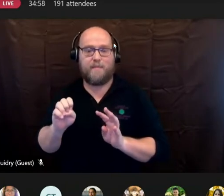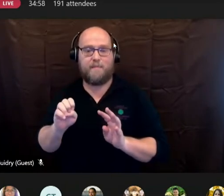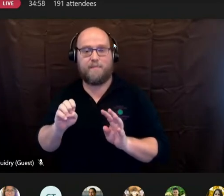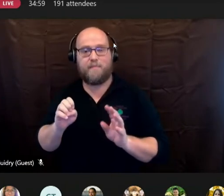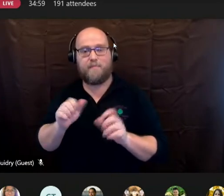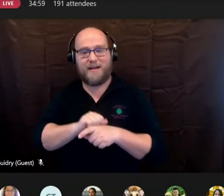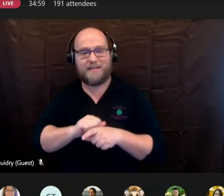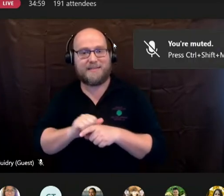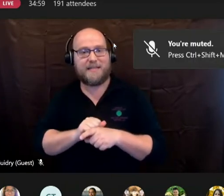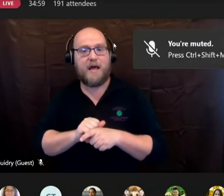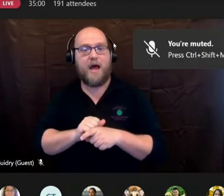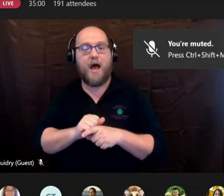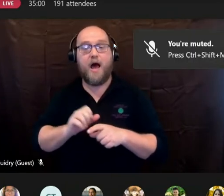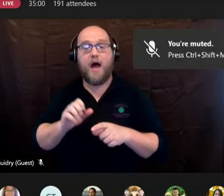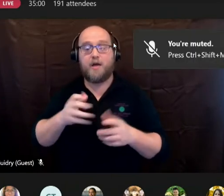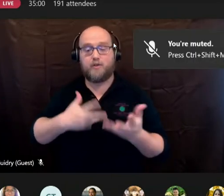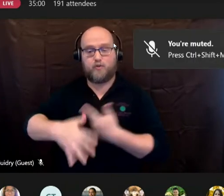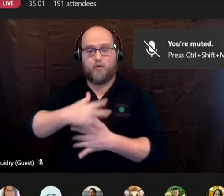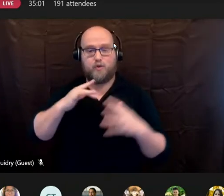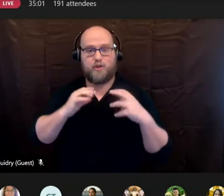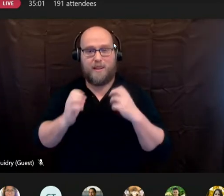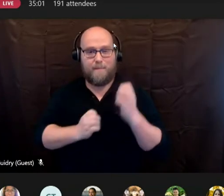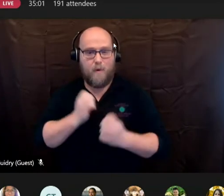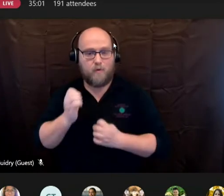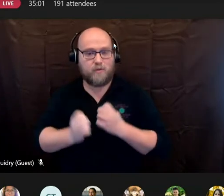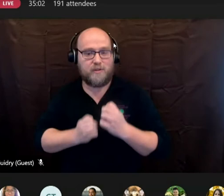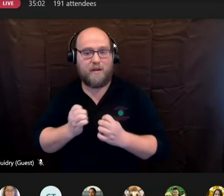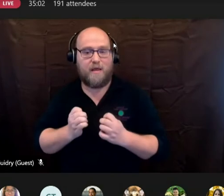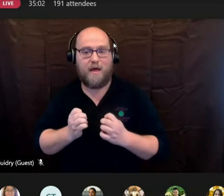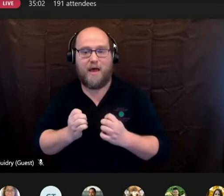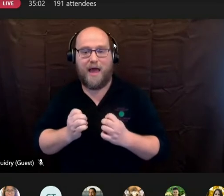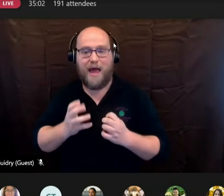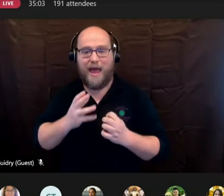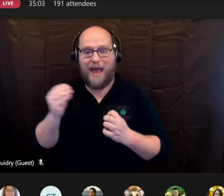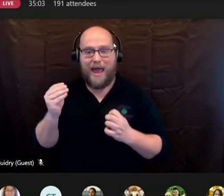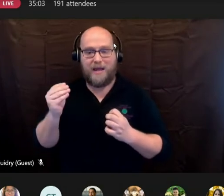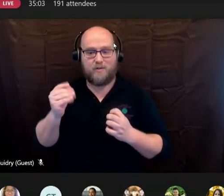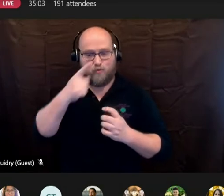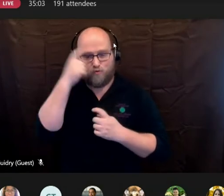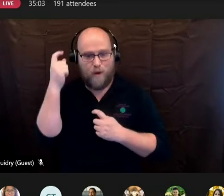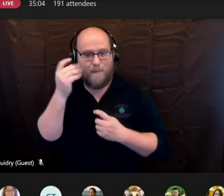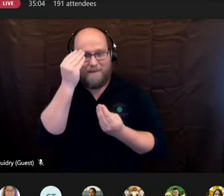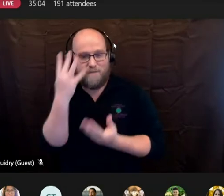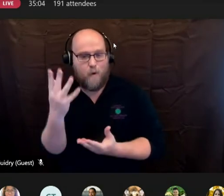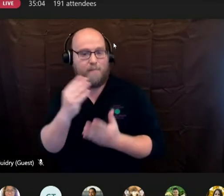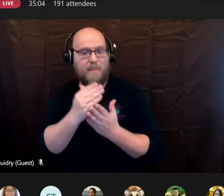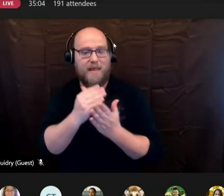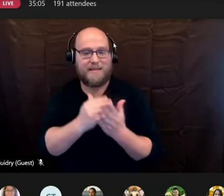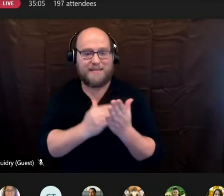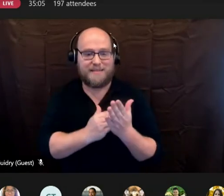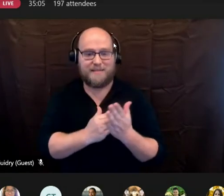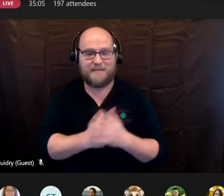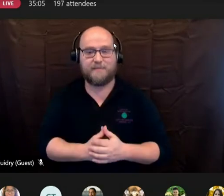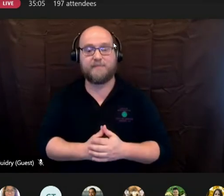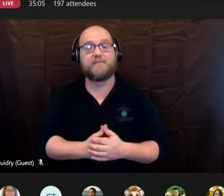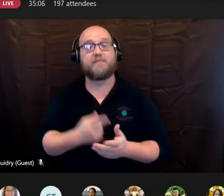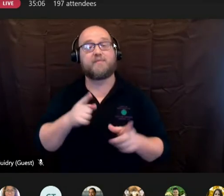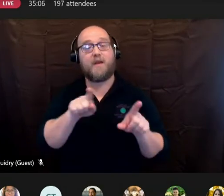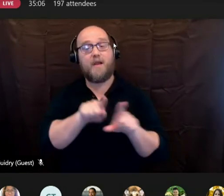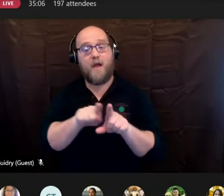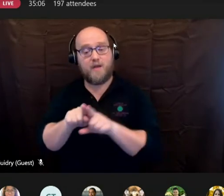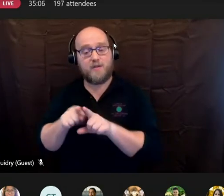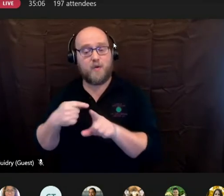supports incorporated into daily instruction. We also want to make sure school leaders and educators have